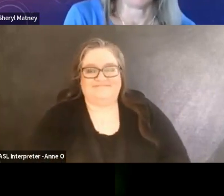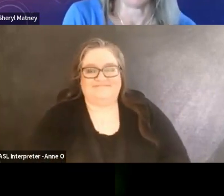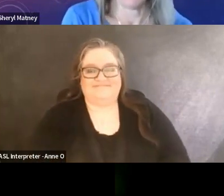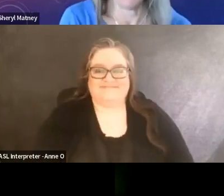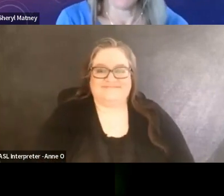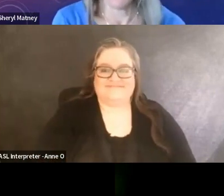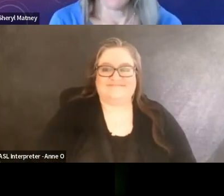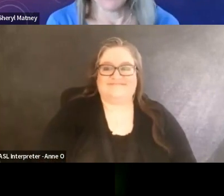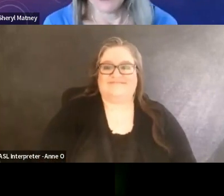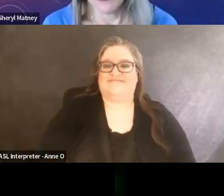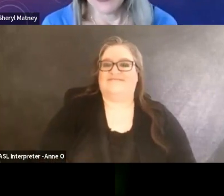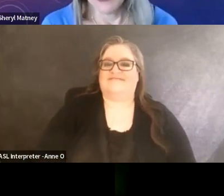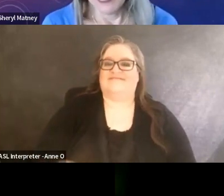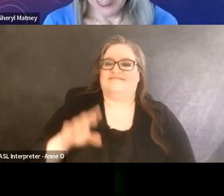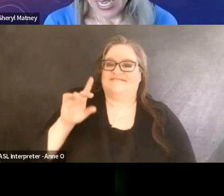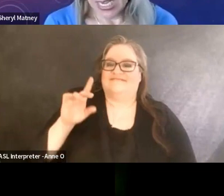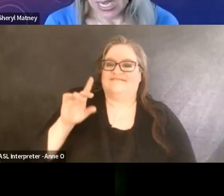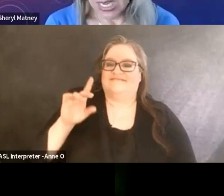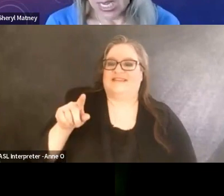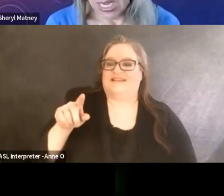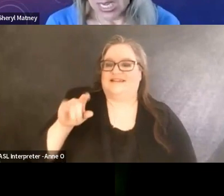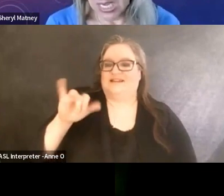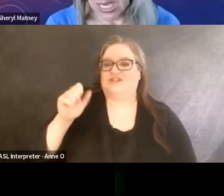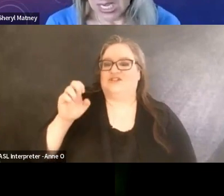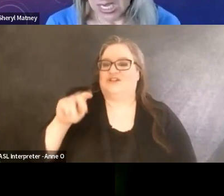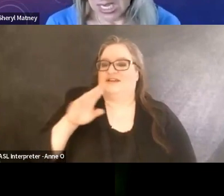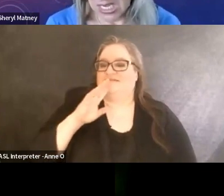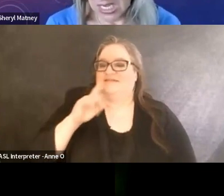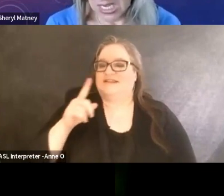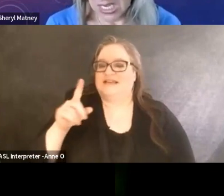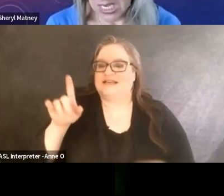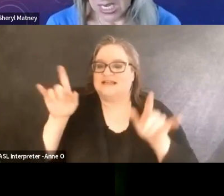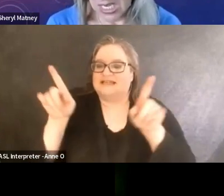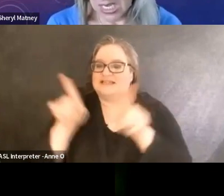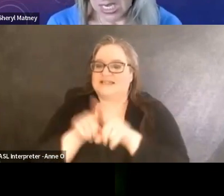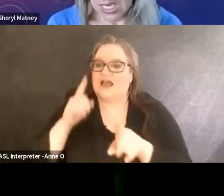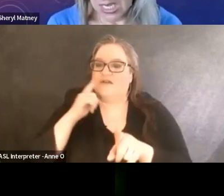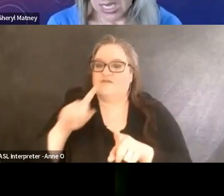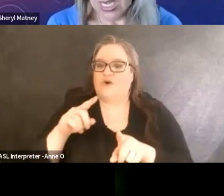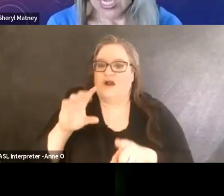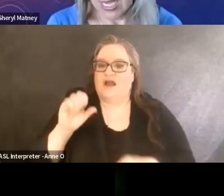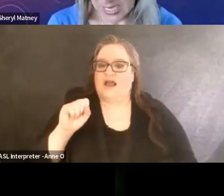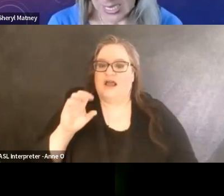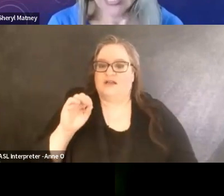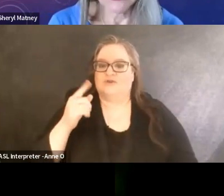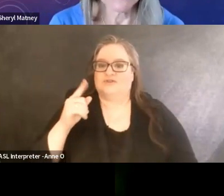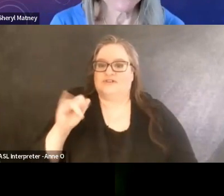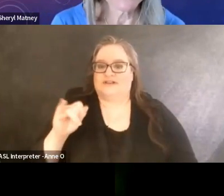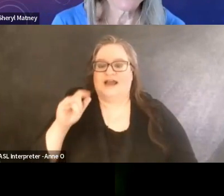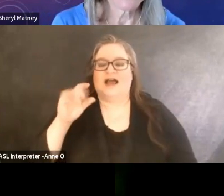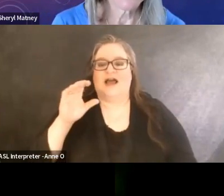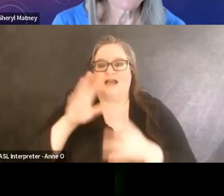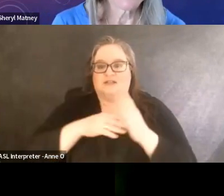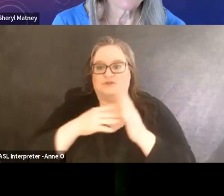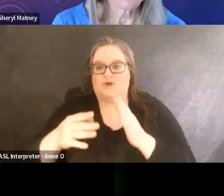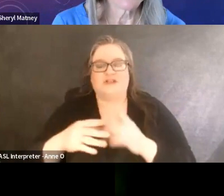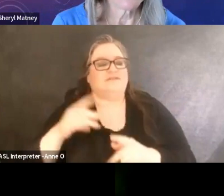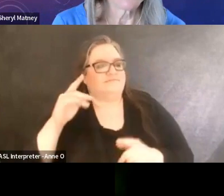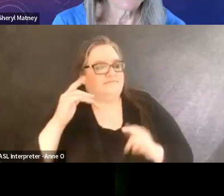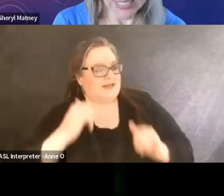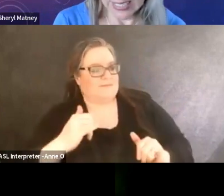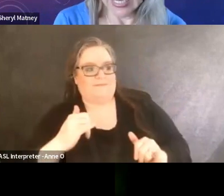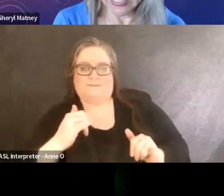Cheryl, is that the same? Cheryl, is that the same due date for the SOGI spreadsheet? It is.